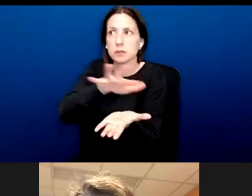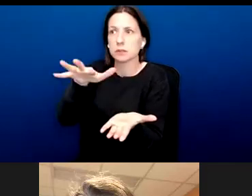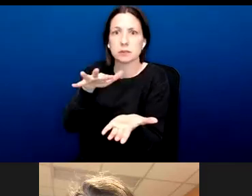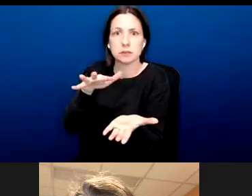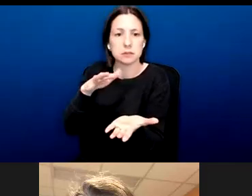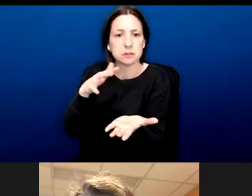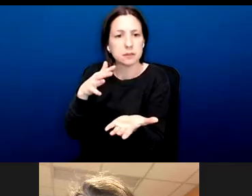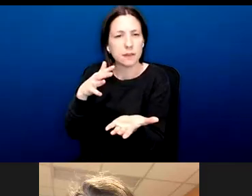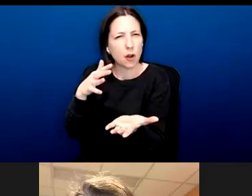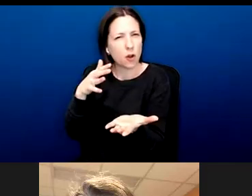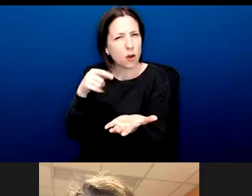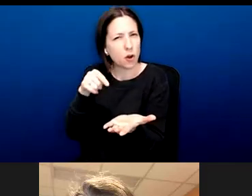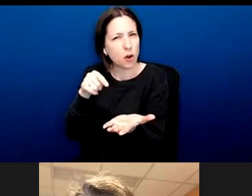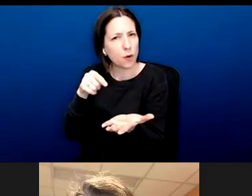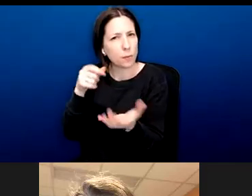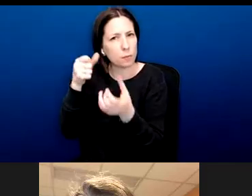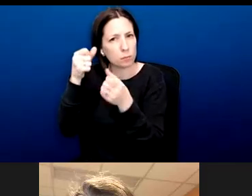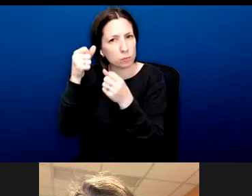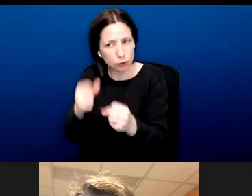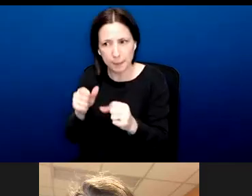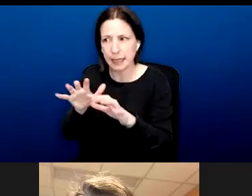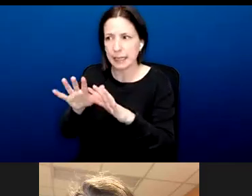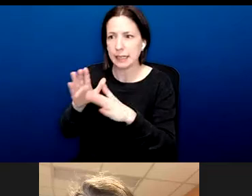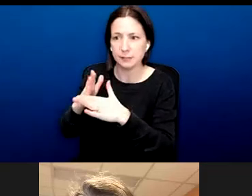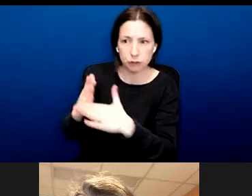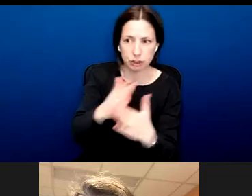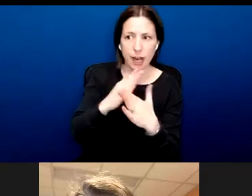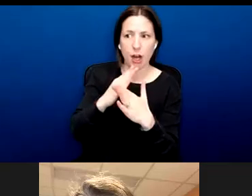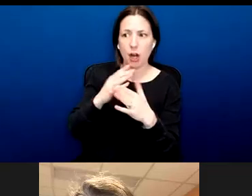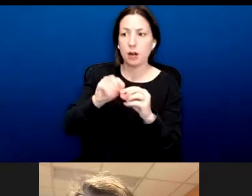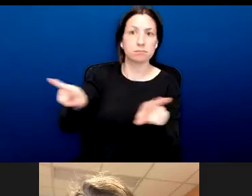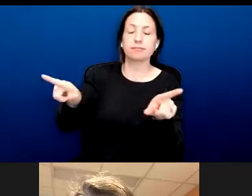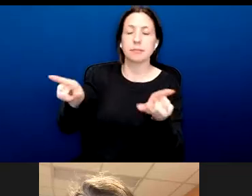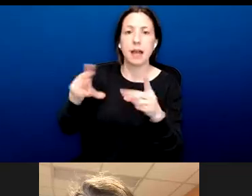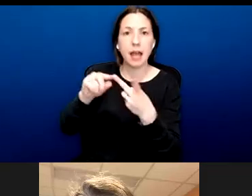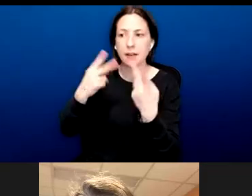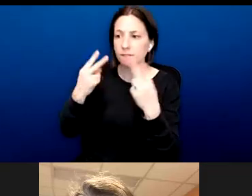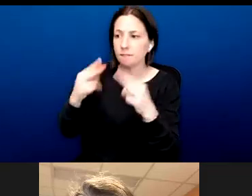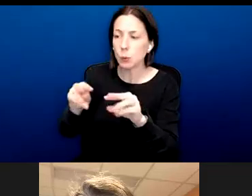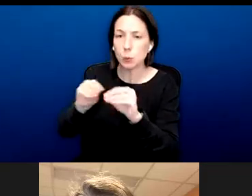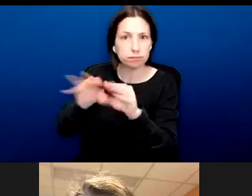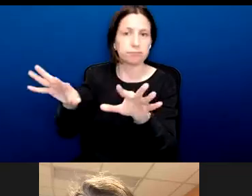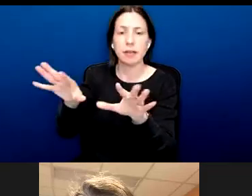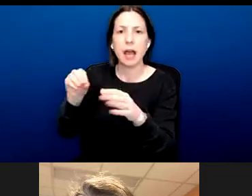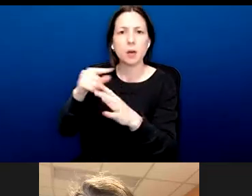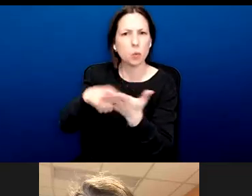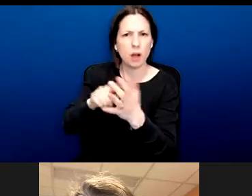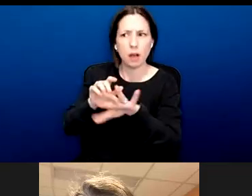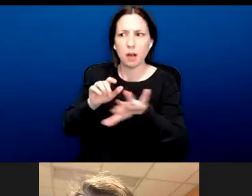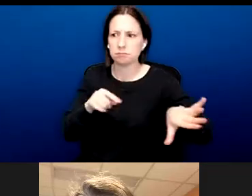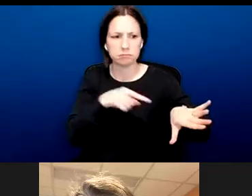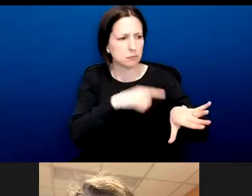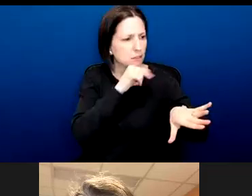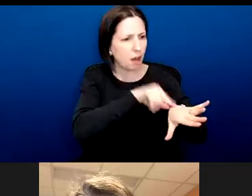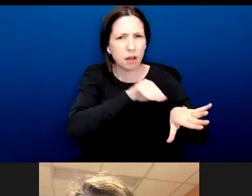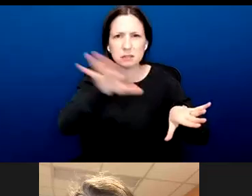are predominantly shared and viewed and what doesn't get brought to the fore, either because of the news framing or